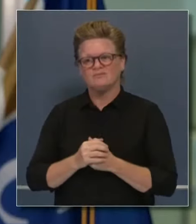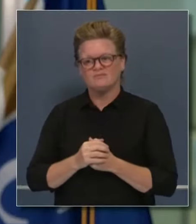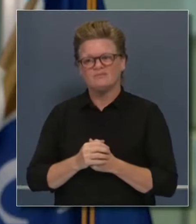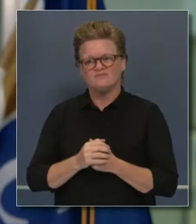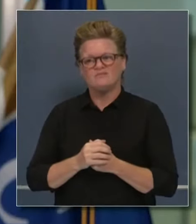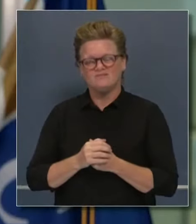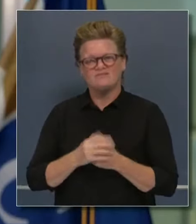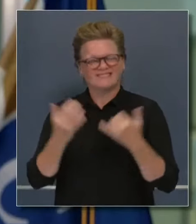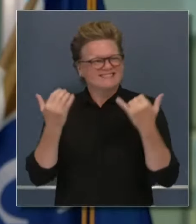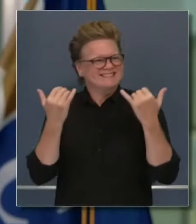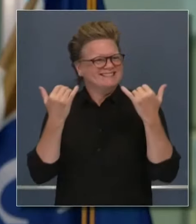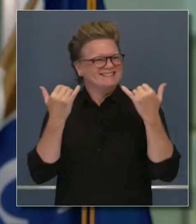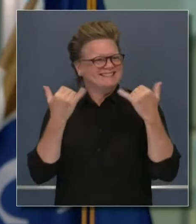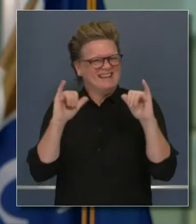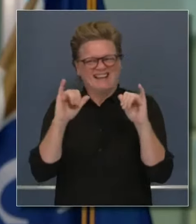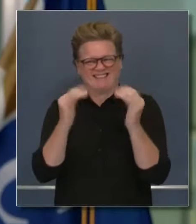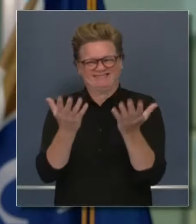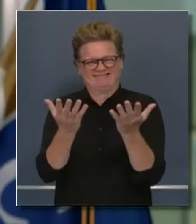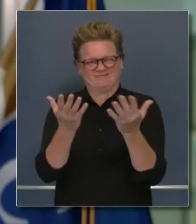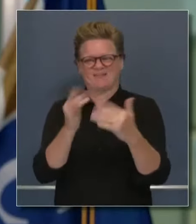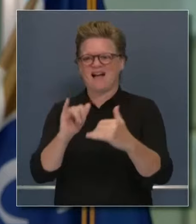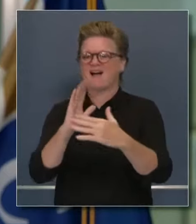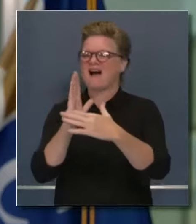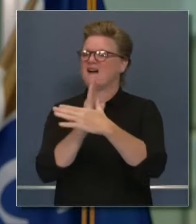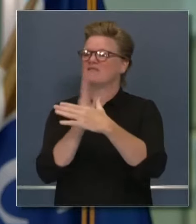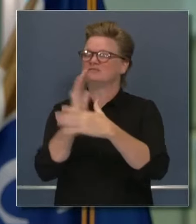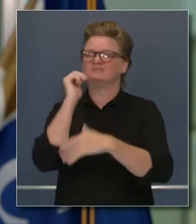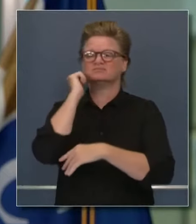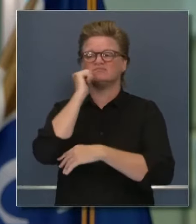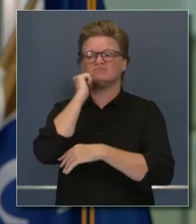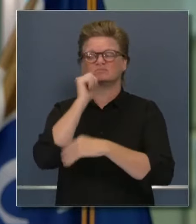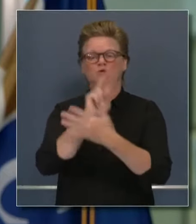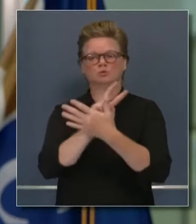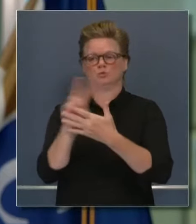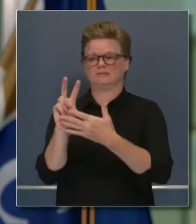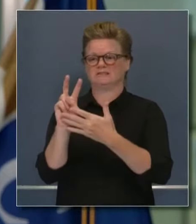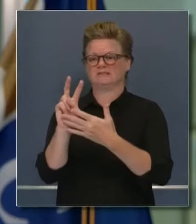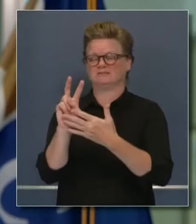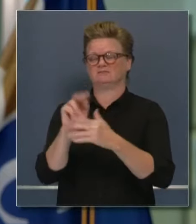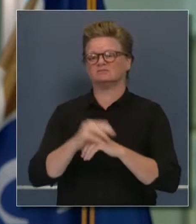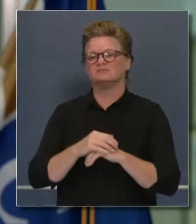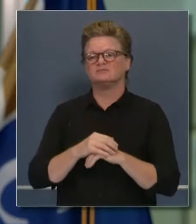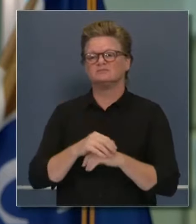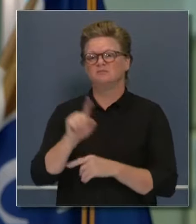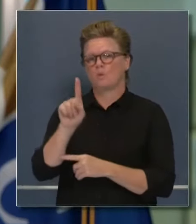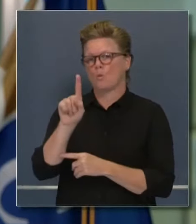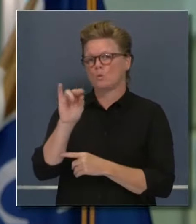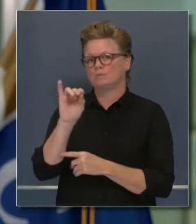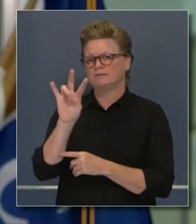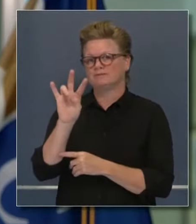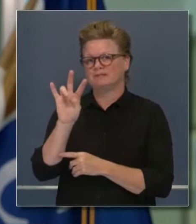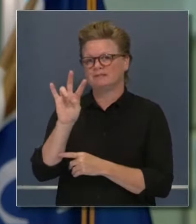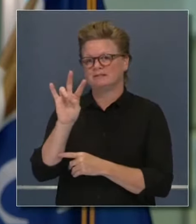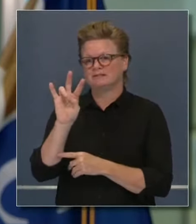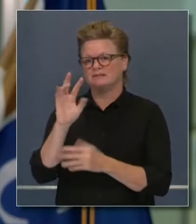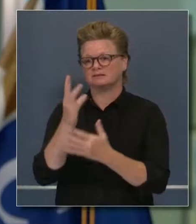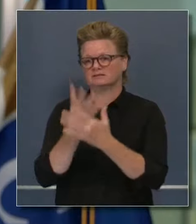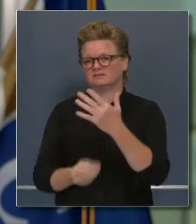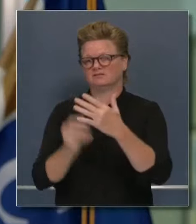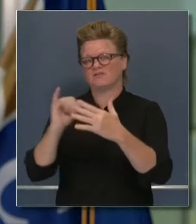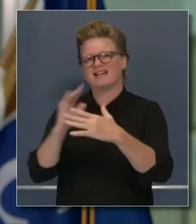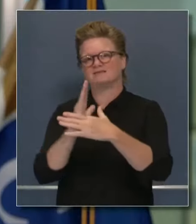that have been lost on an average daily basis over 14 days. 107 lives lost on a daily basis